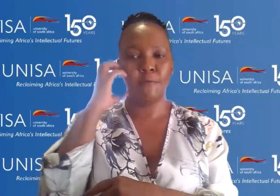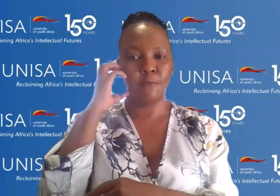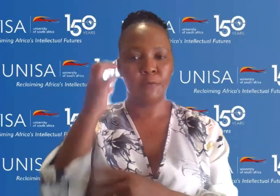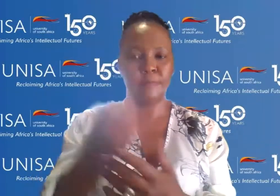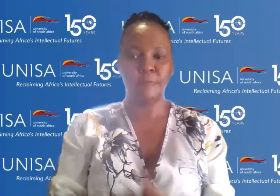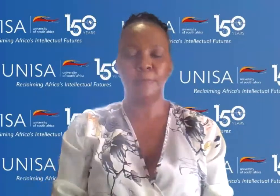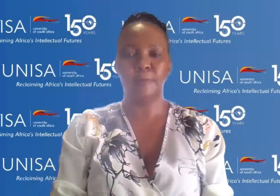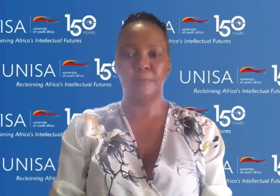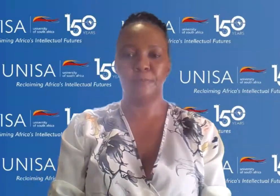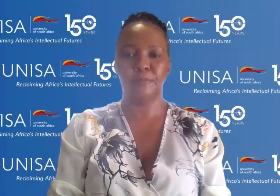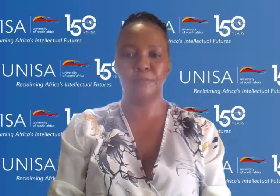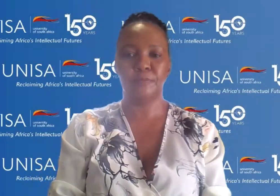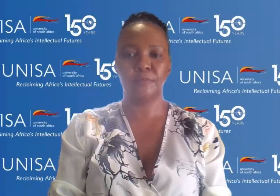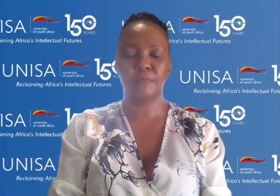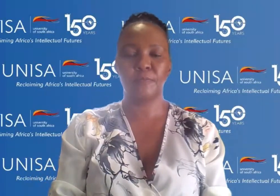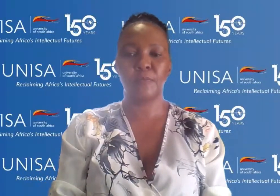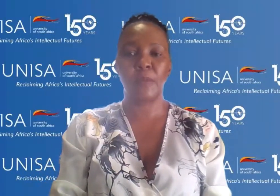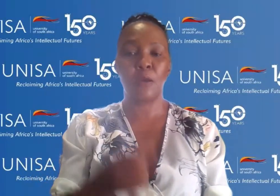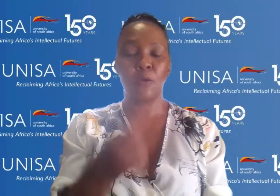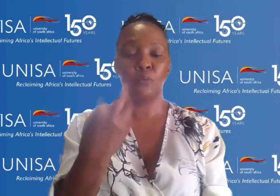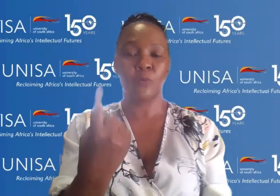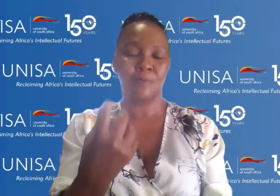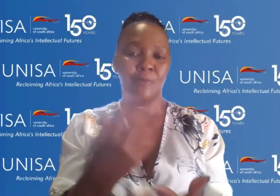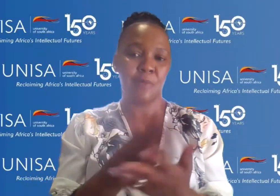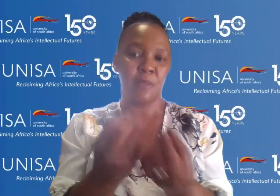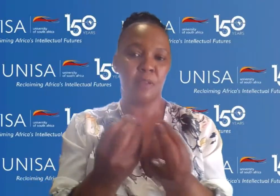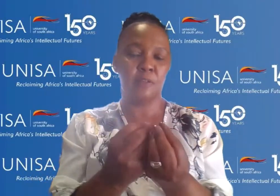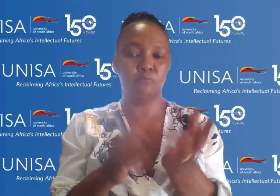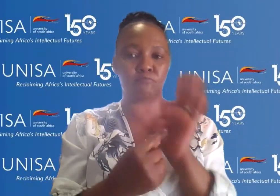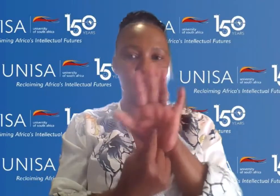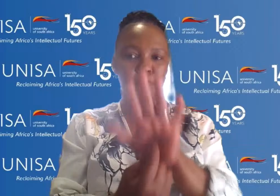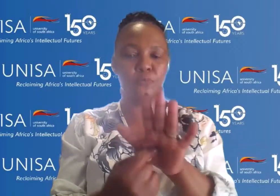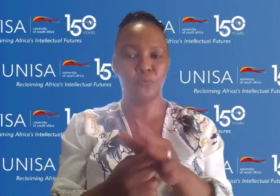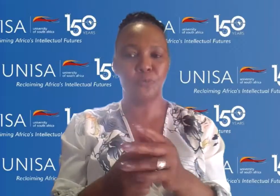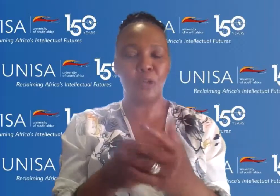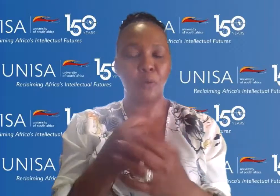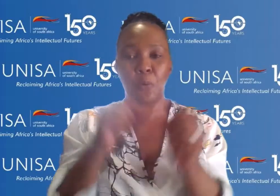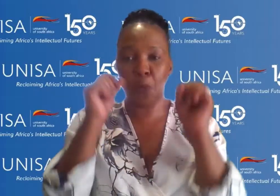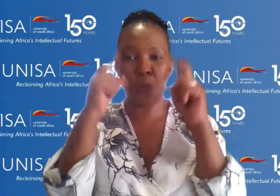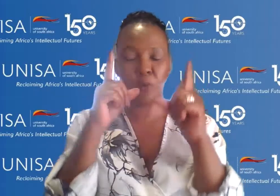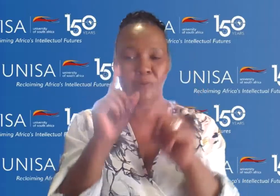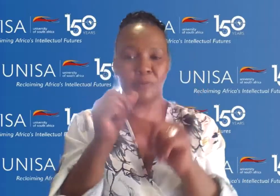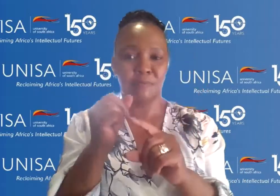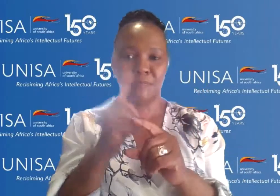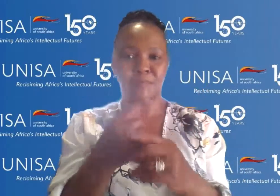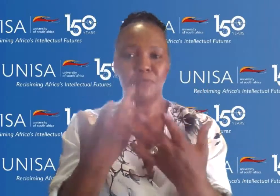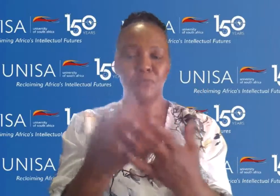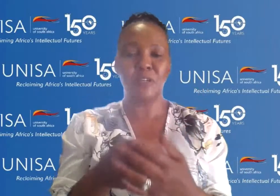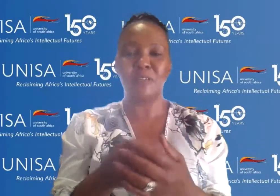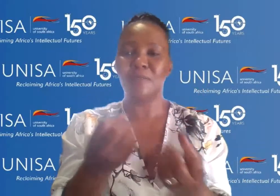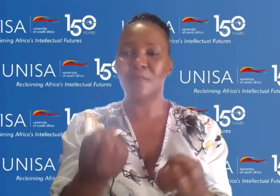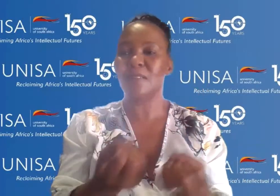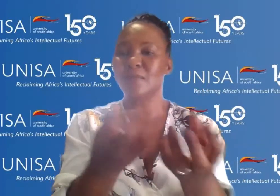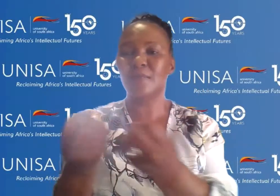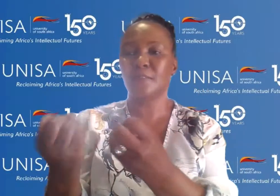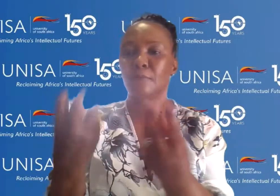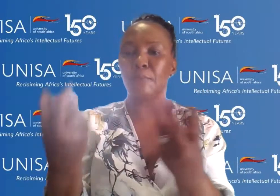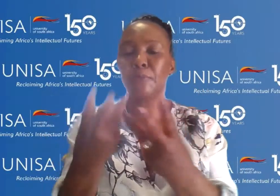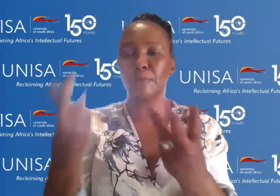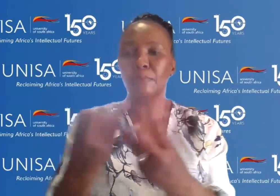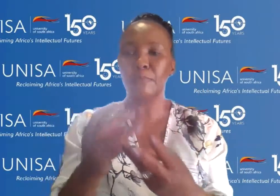So one thing with demonstrations, we didn't really realize that you're going to see our passwords. Okay, good. I'm doing